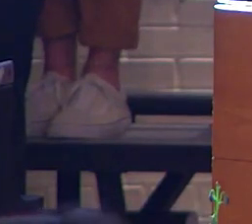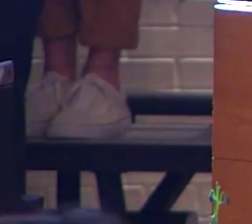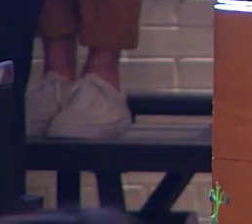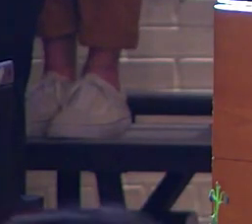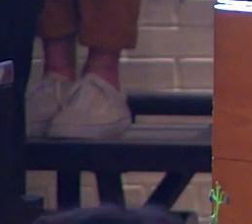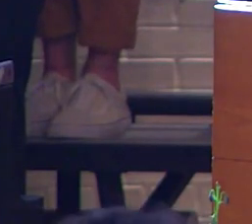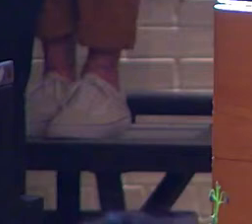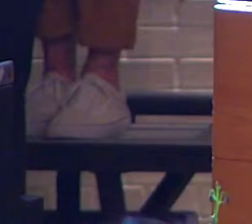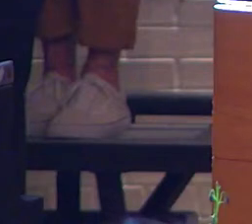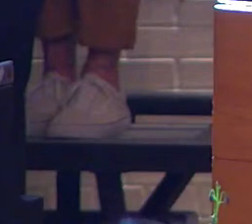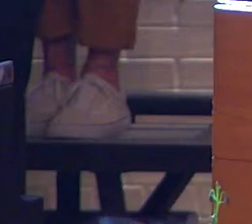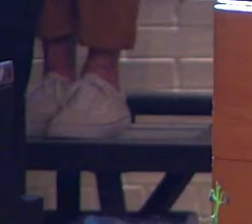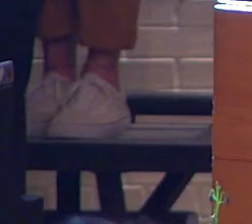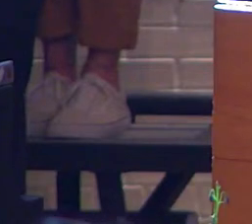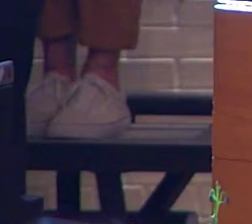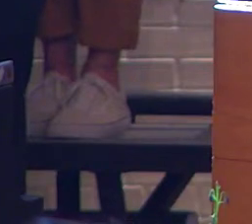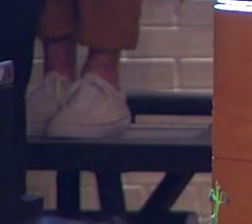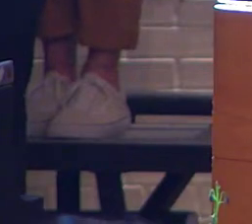together.